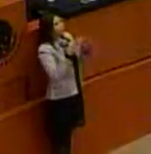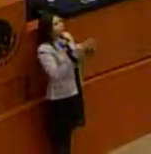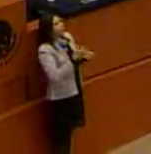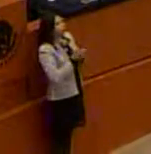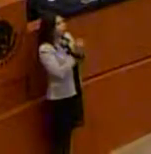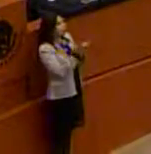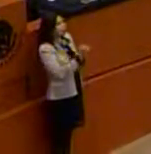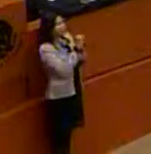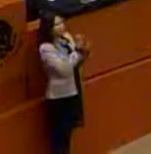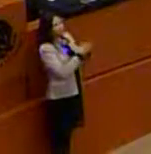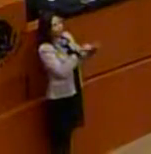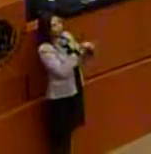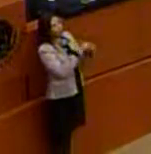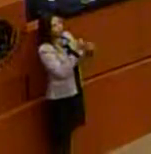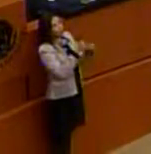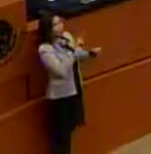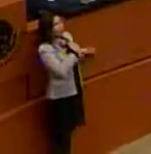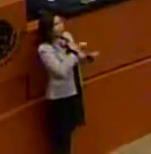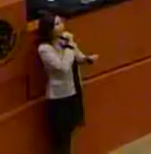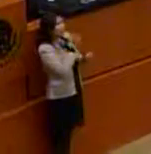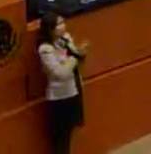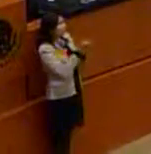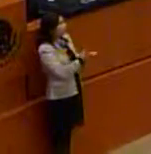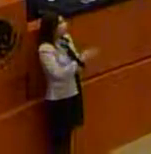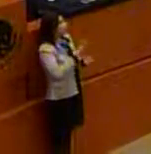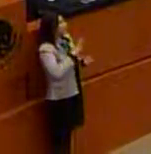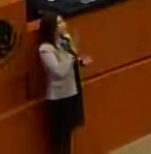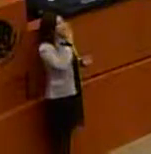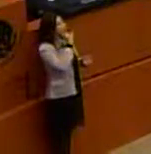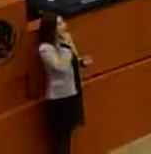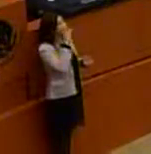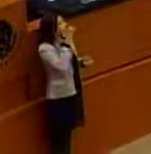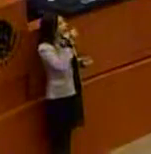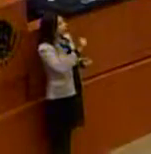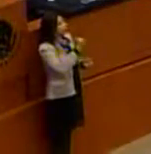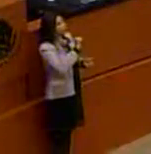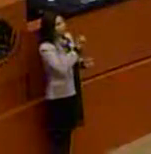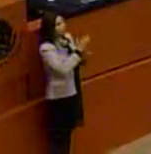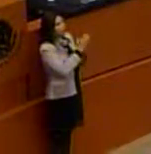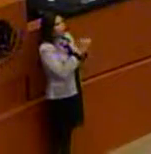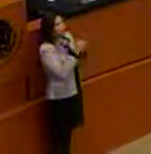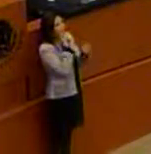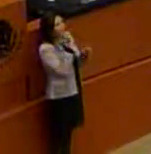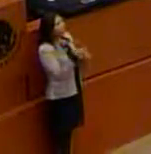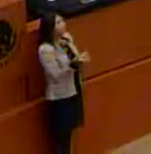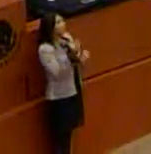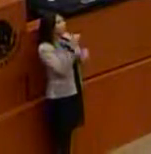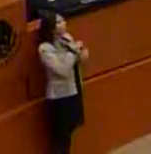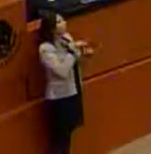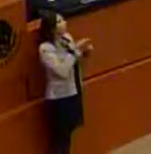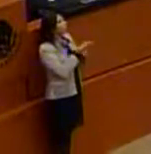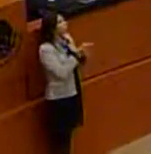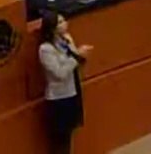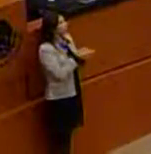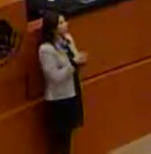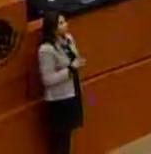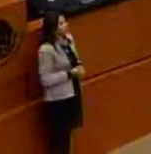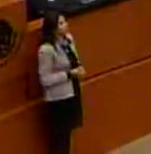that is actually not being made? Something wrong somewhere. And the other point I wanted to make was that the